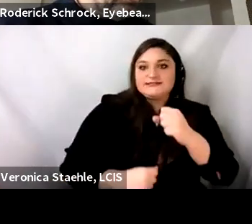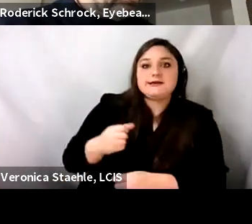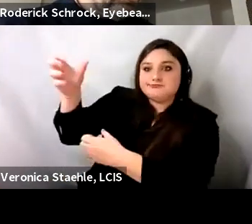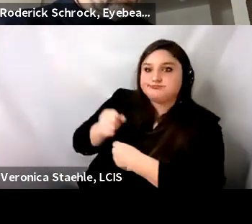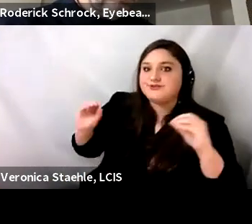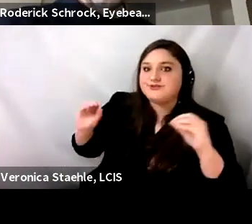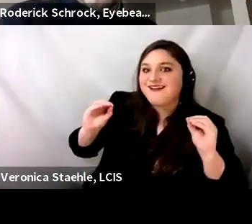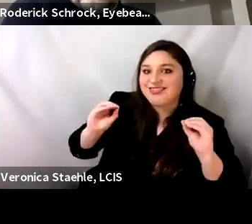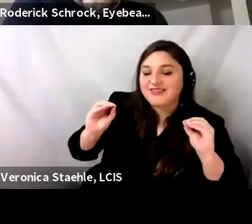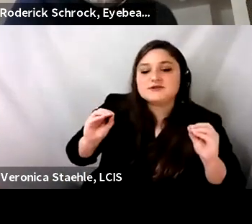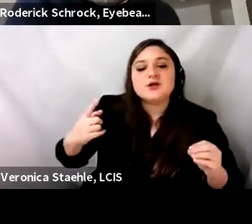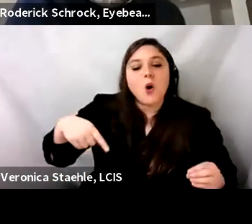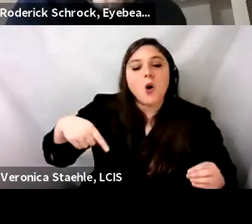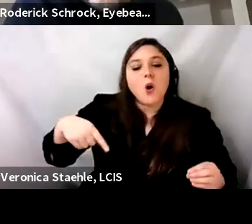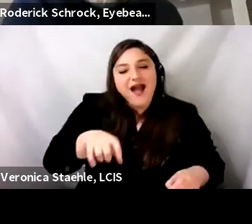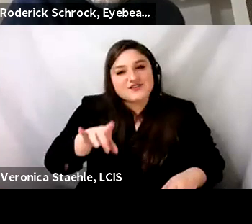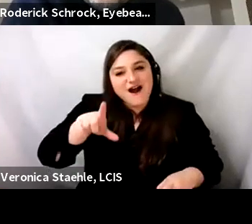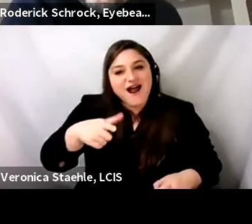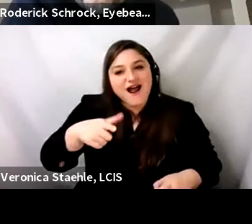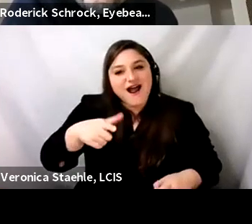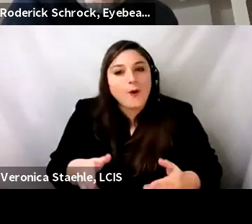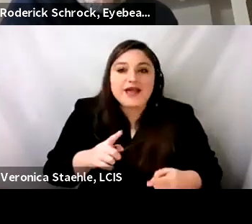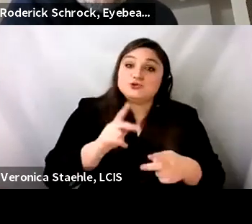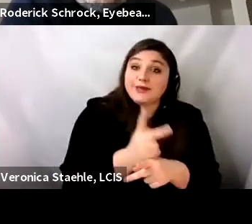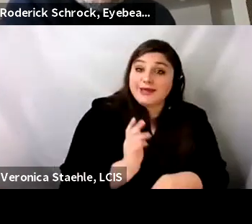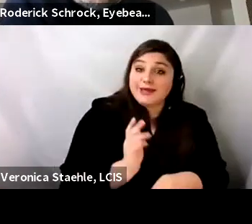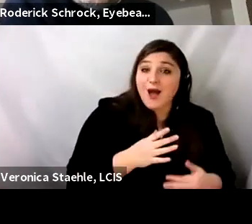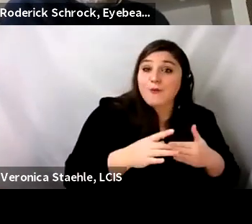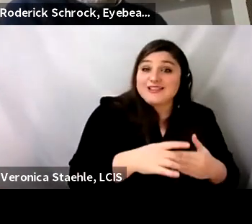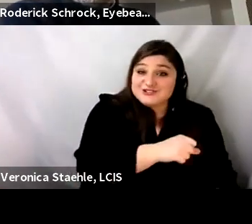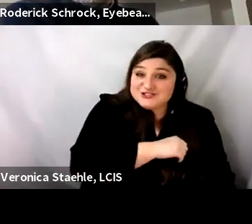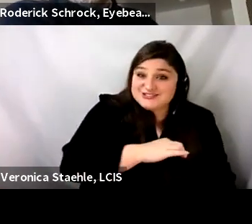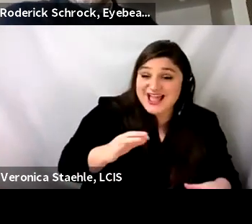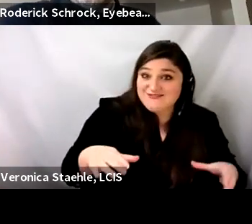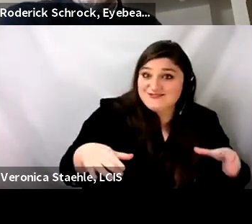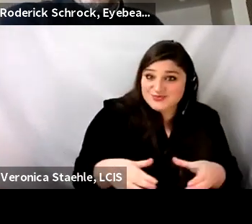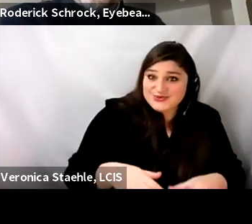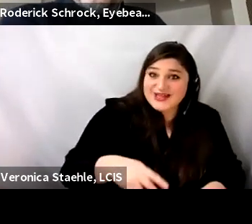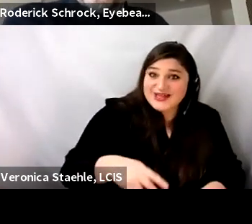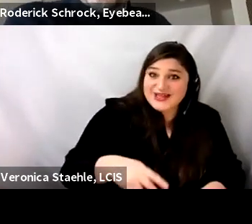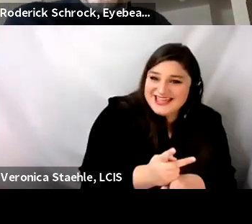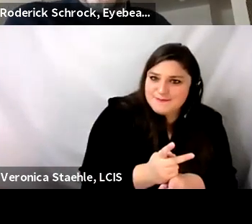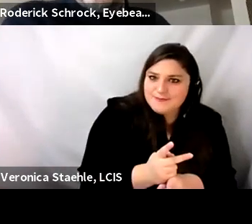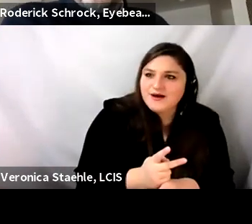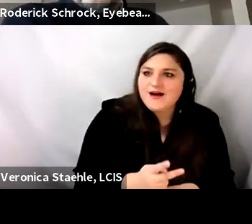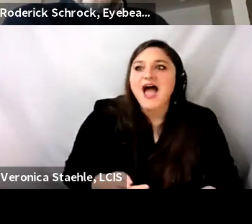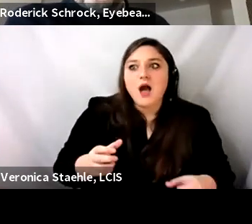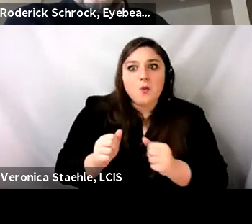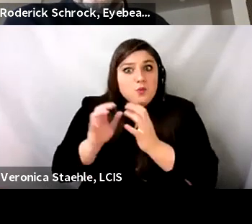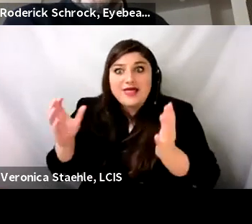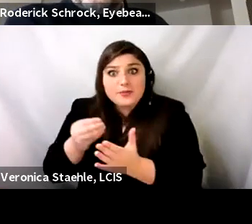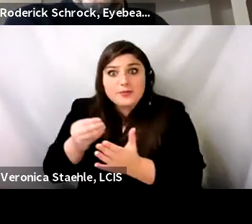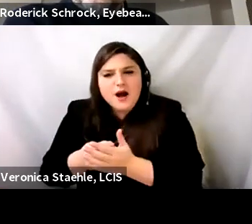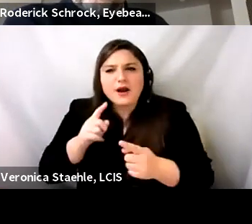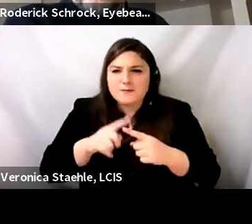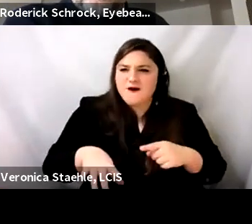that. But to keep our leadership staff together, to take advantage as we did of all of the COVID